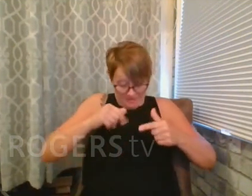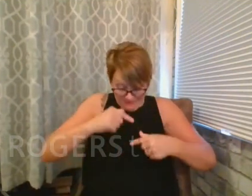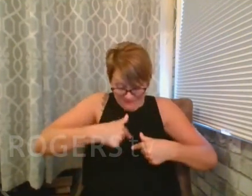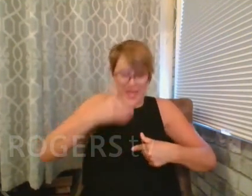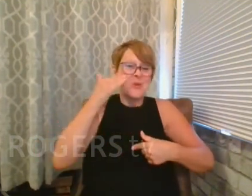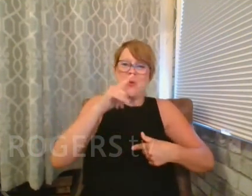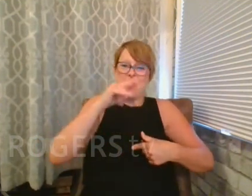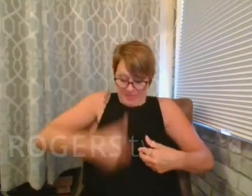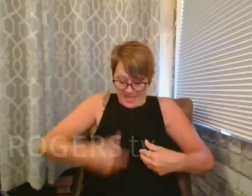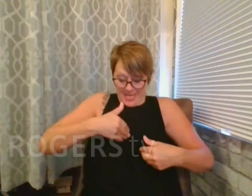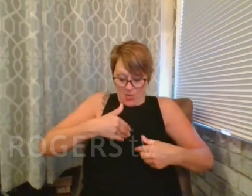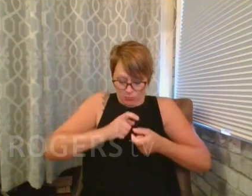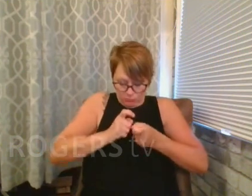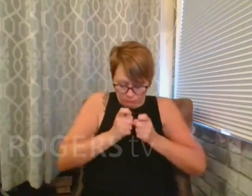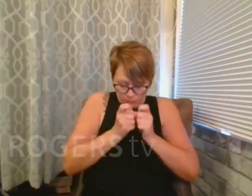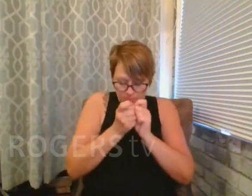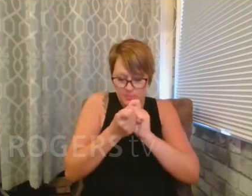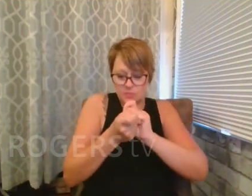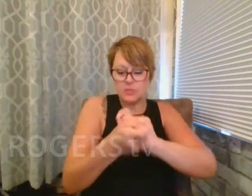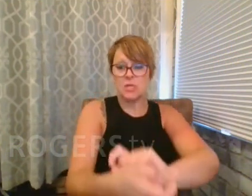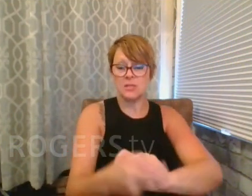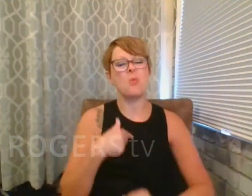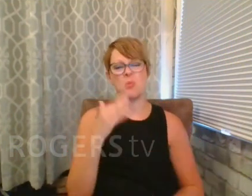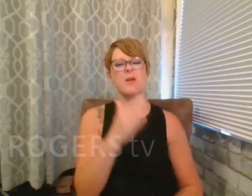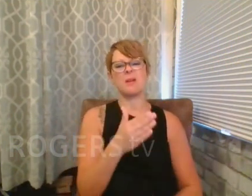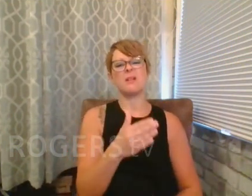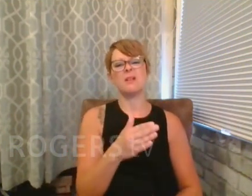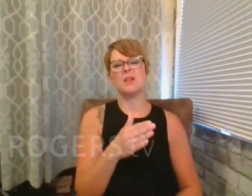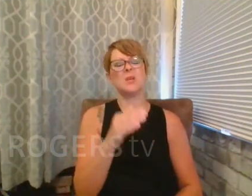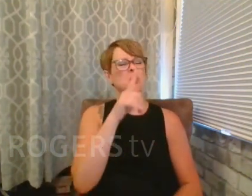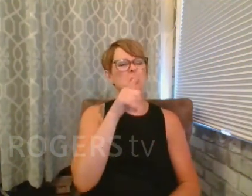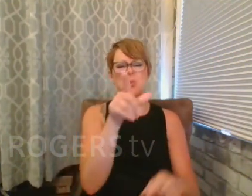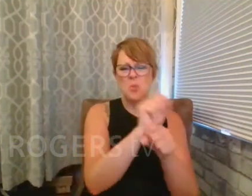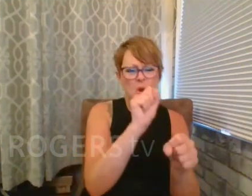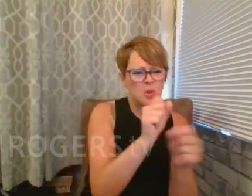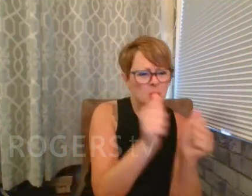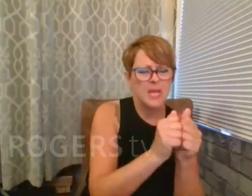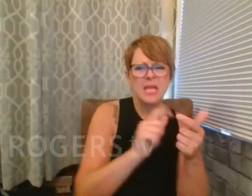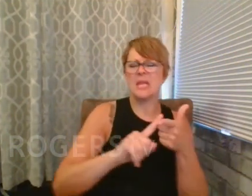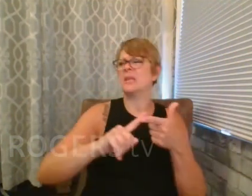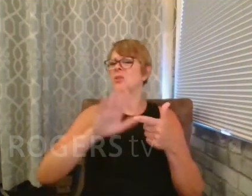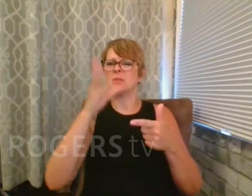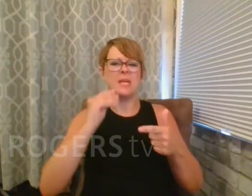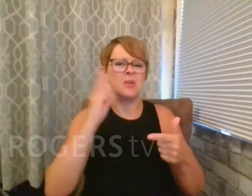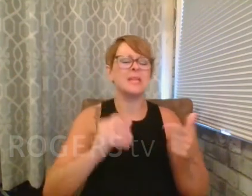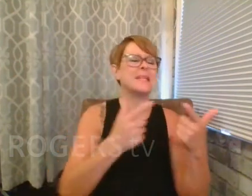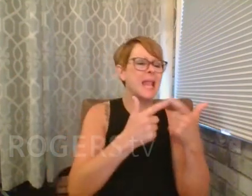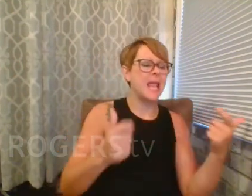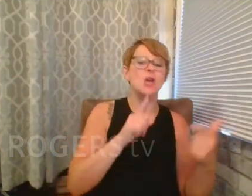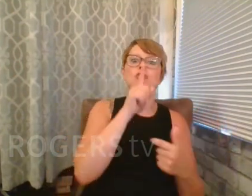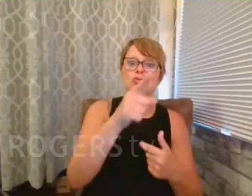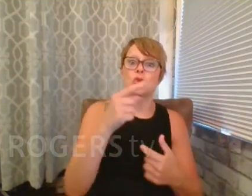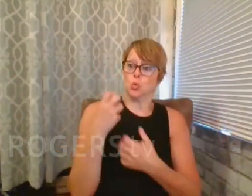your business, with the place, with your co-workers. And I think the true courage is to